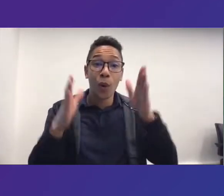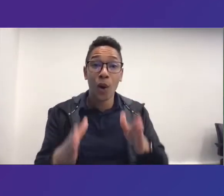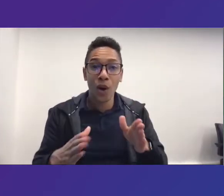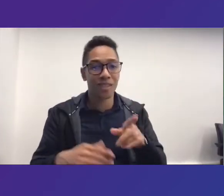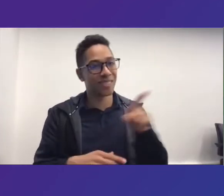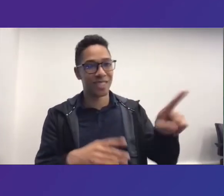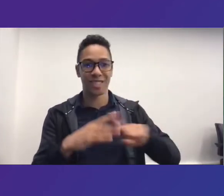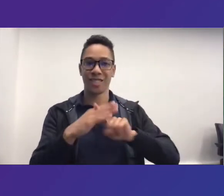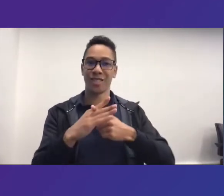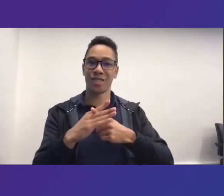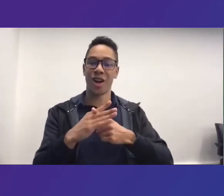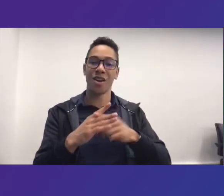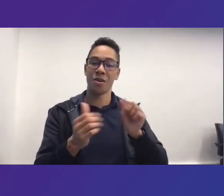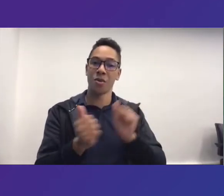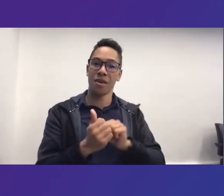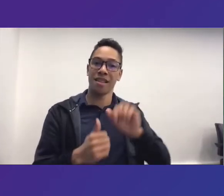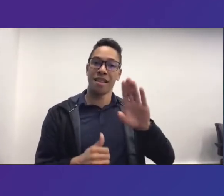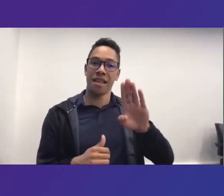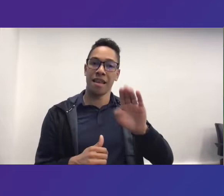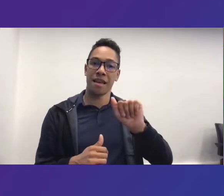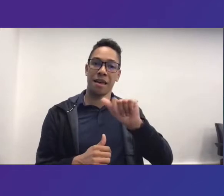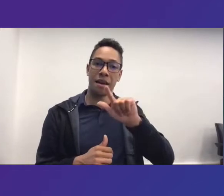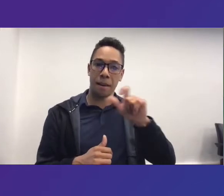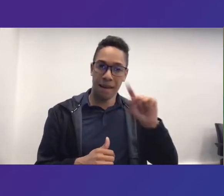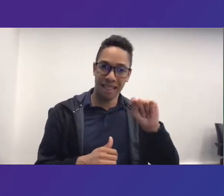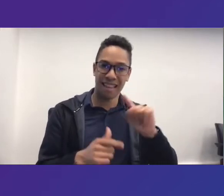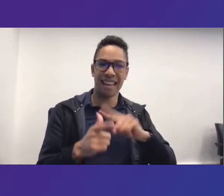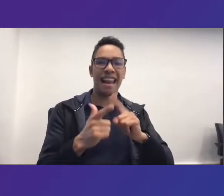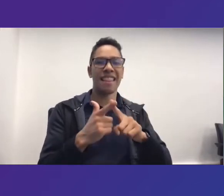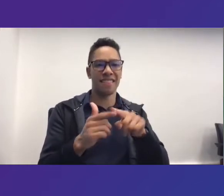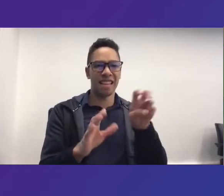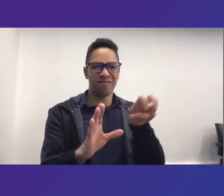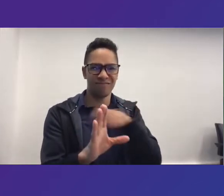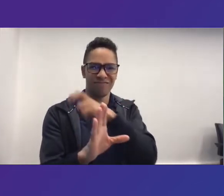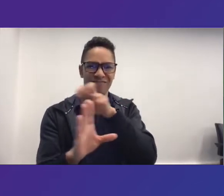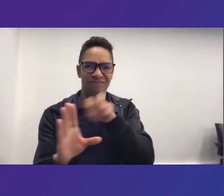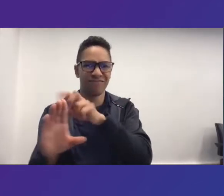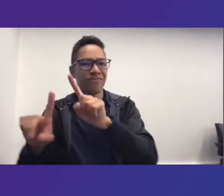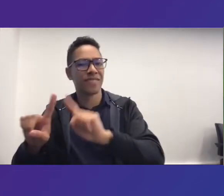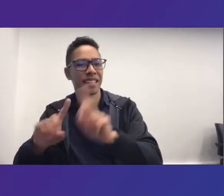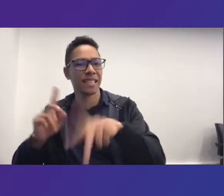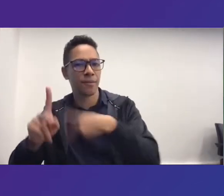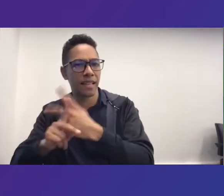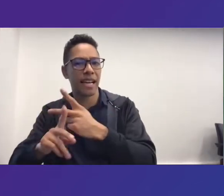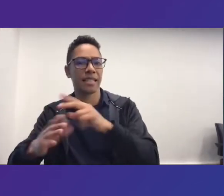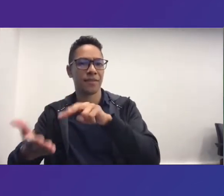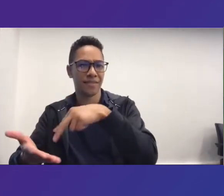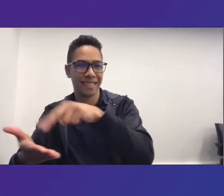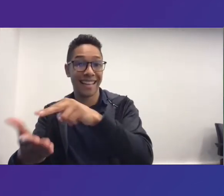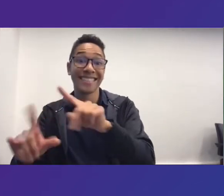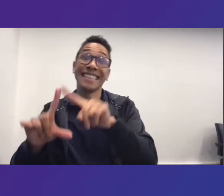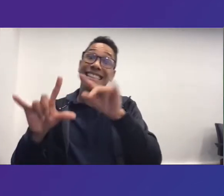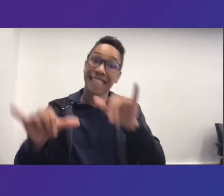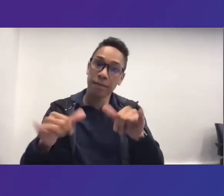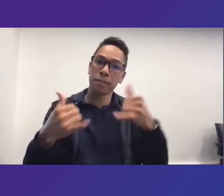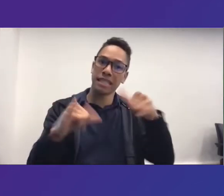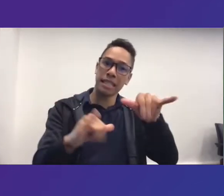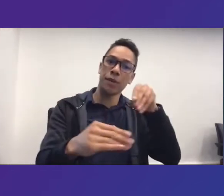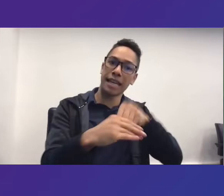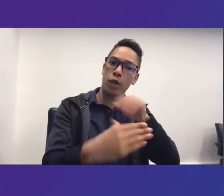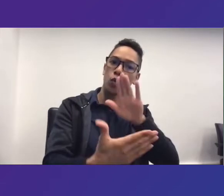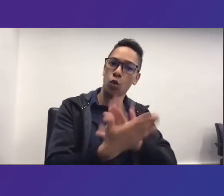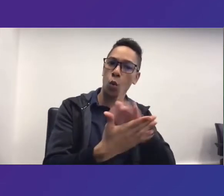classical ballet dancer before expanded into more contemporary and commercial theater, all the while pursuing her education. Talk